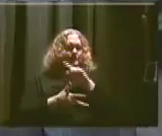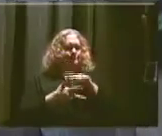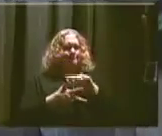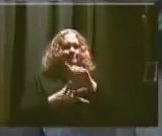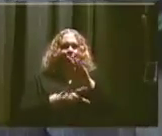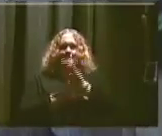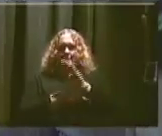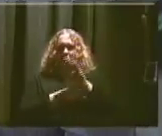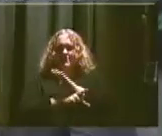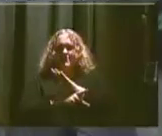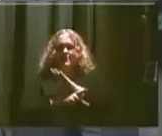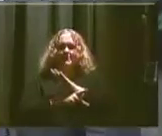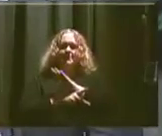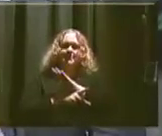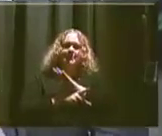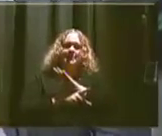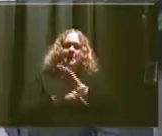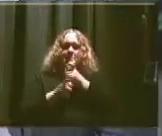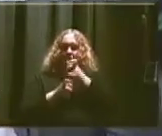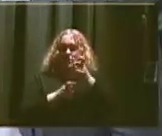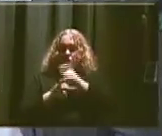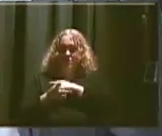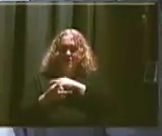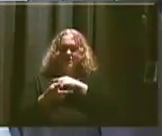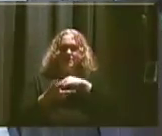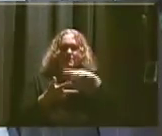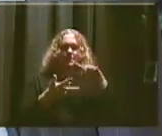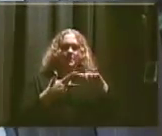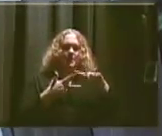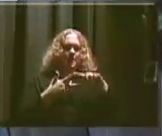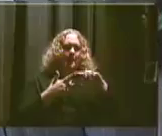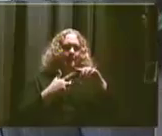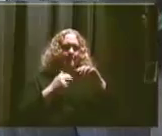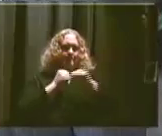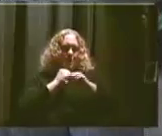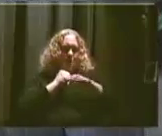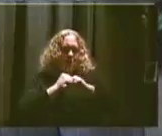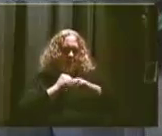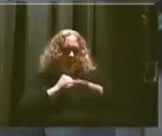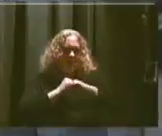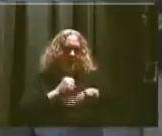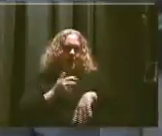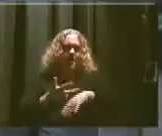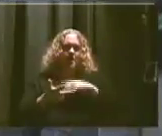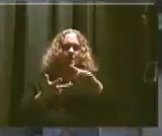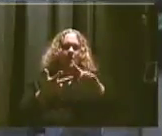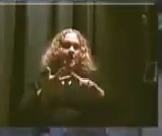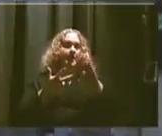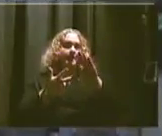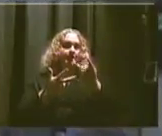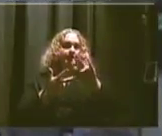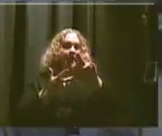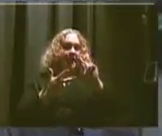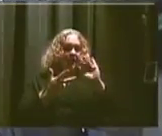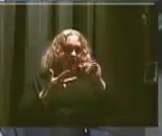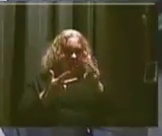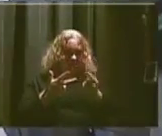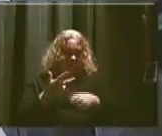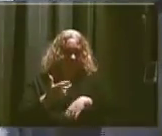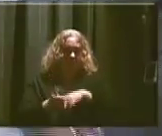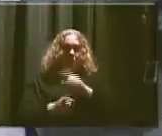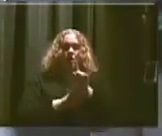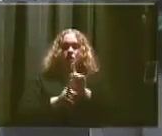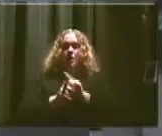and entrepreneurship, and we have a banking magnet. We also have a computer technology magnet, and we have a law and